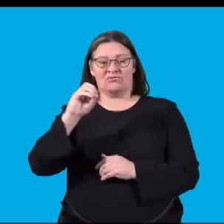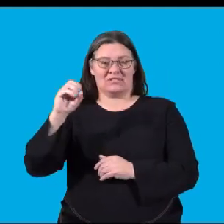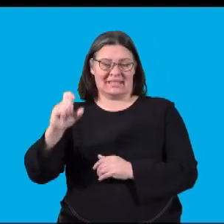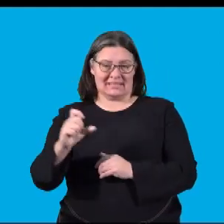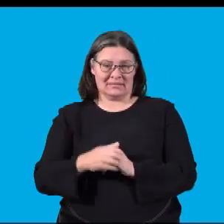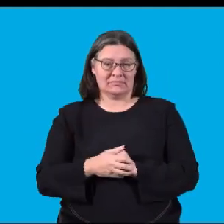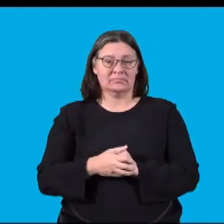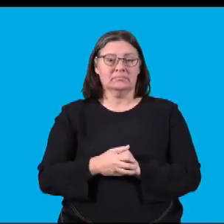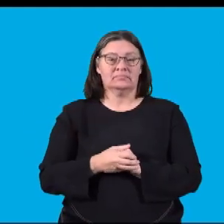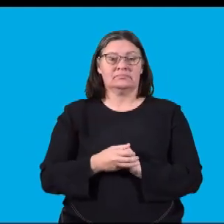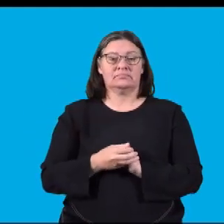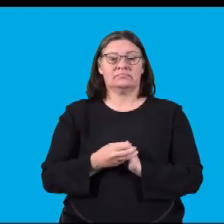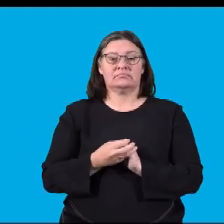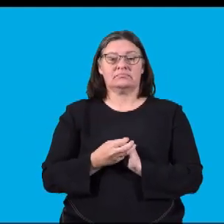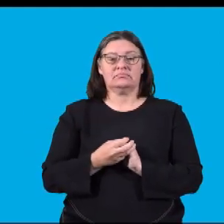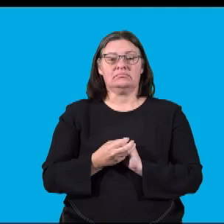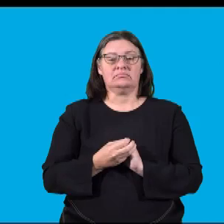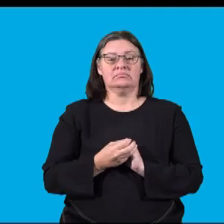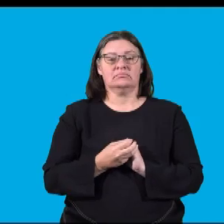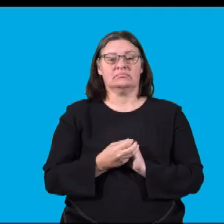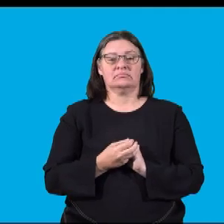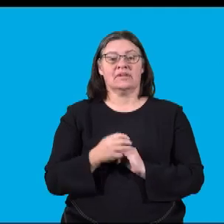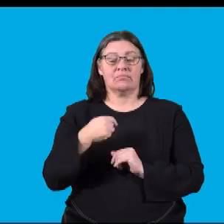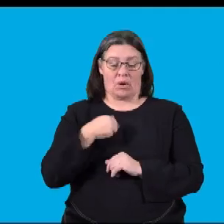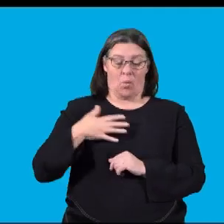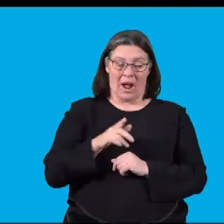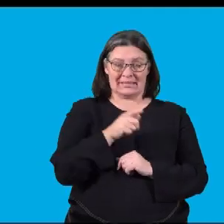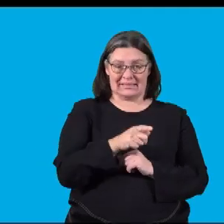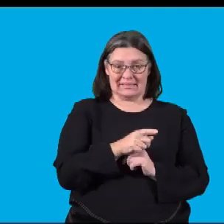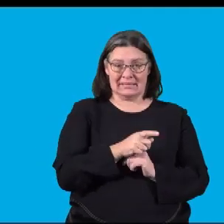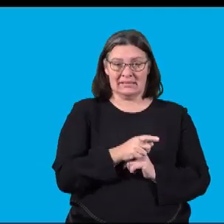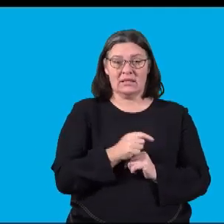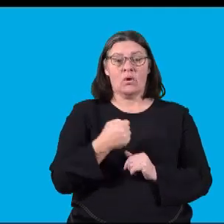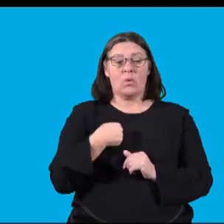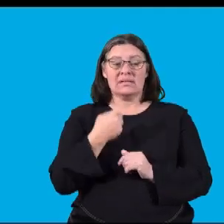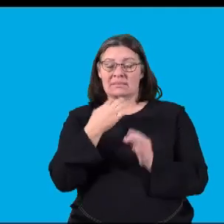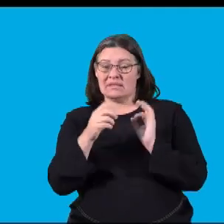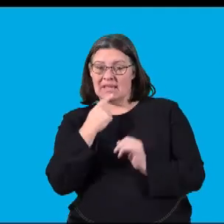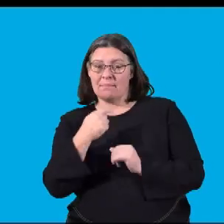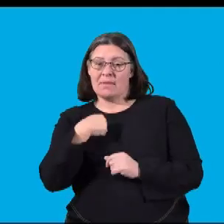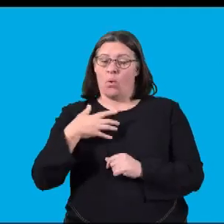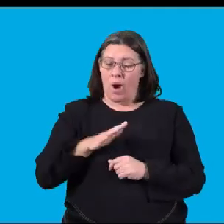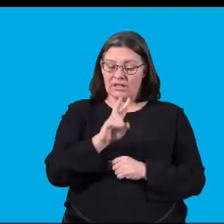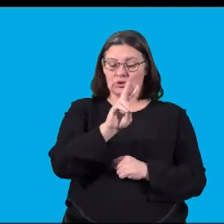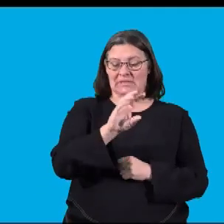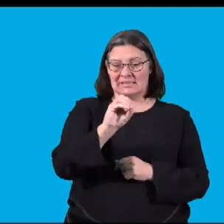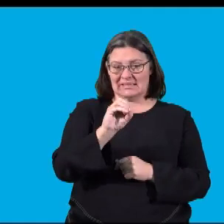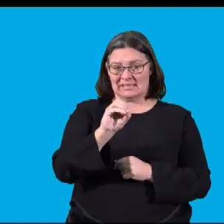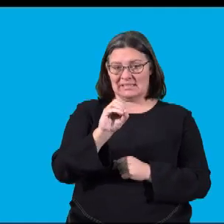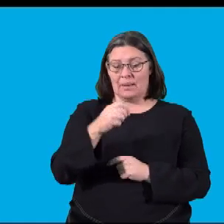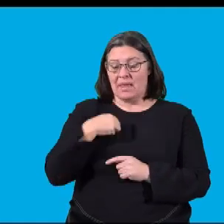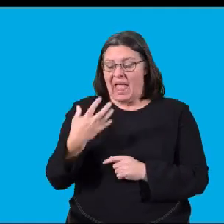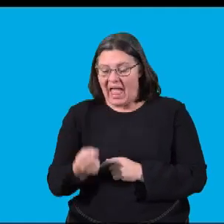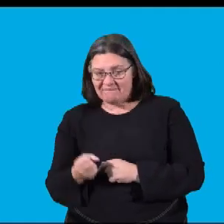cents. So this is what we want. So we can simply say, what I want is the 20. What